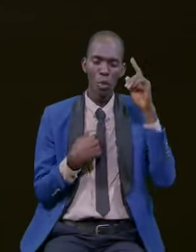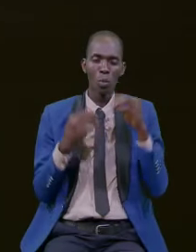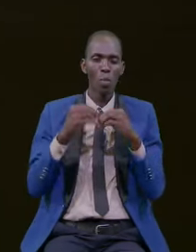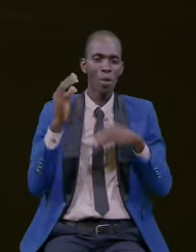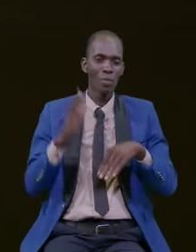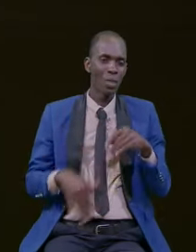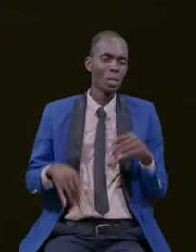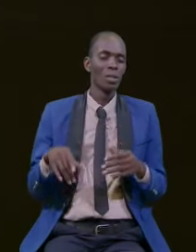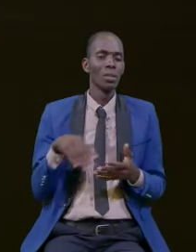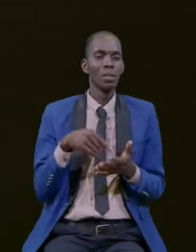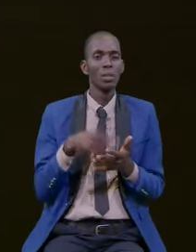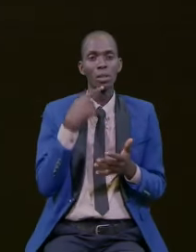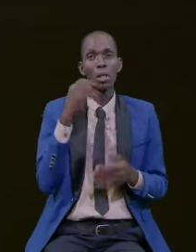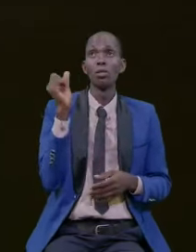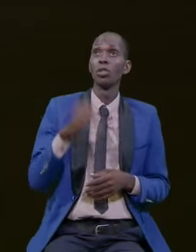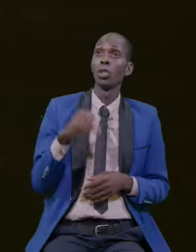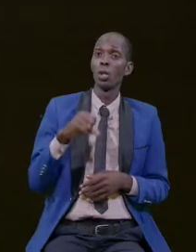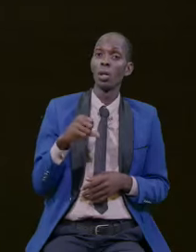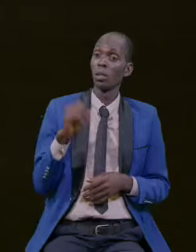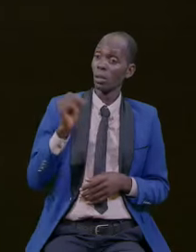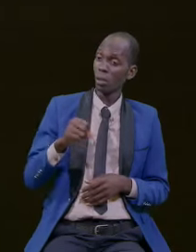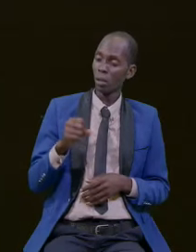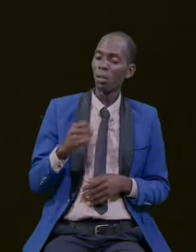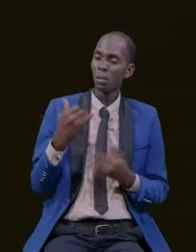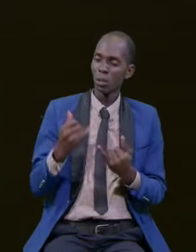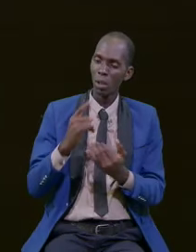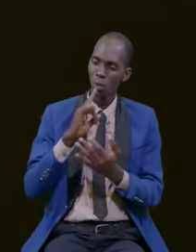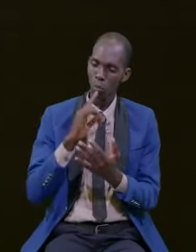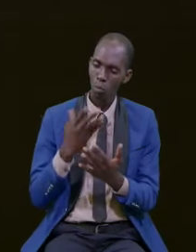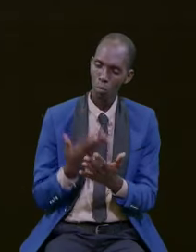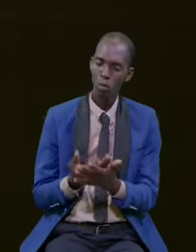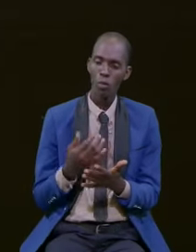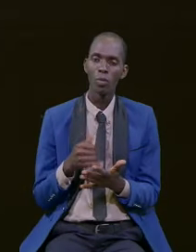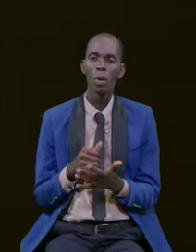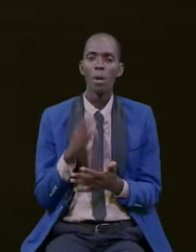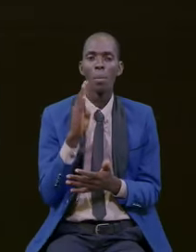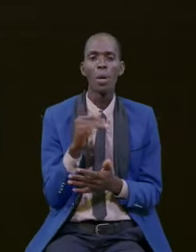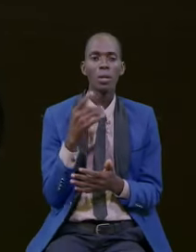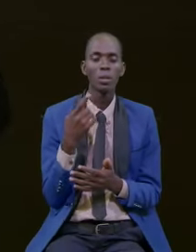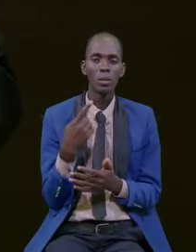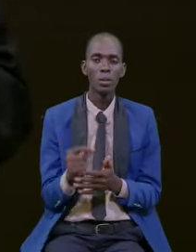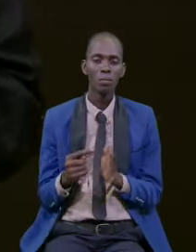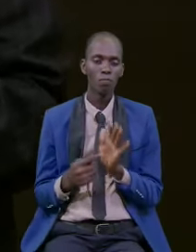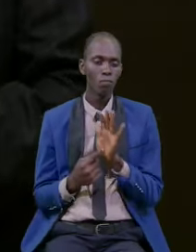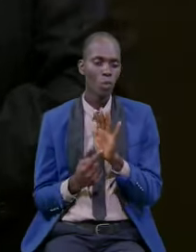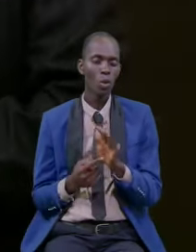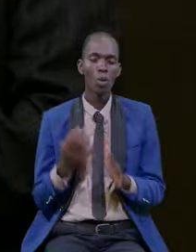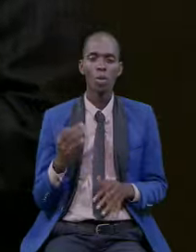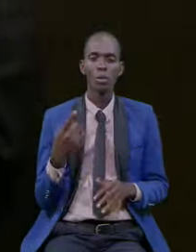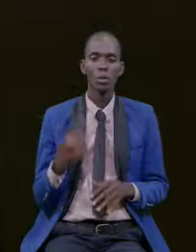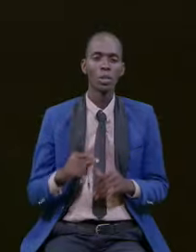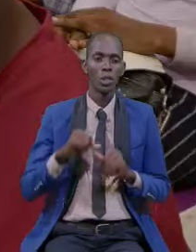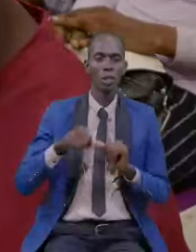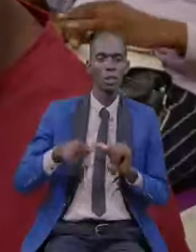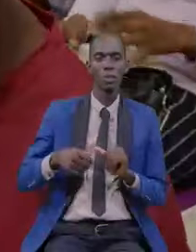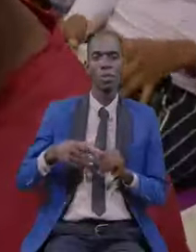yes, Lord, prove it by the expression of circumcision of heart. We're looking